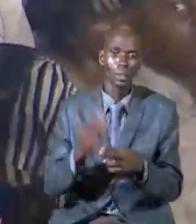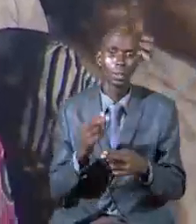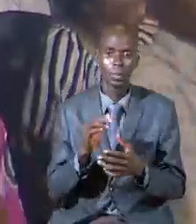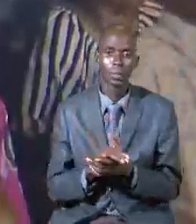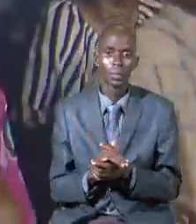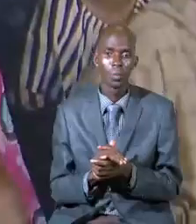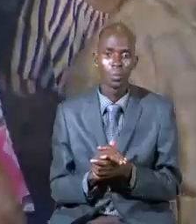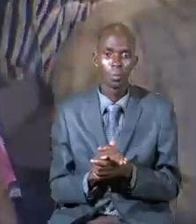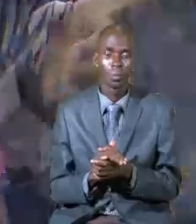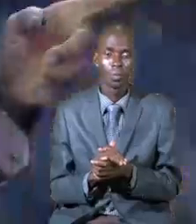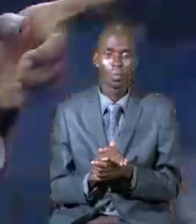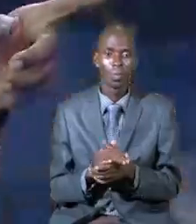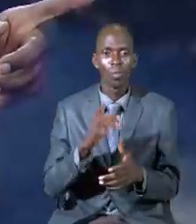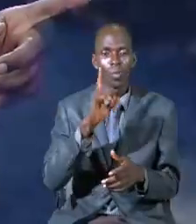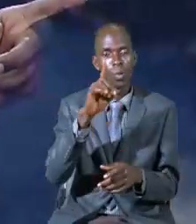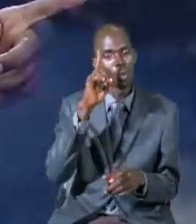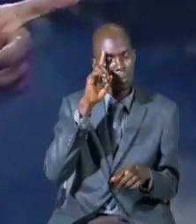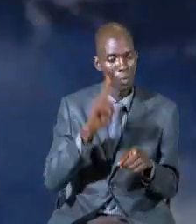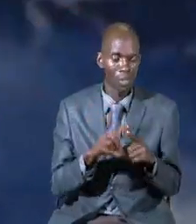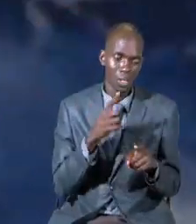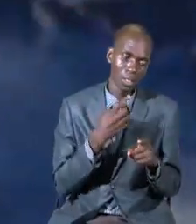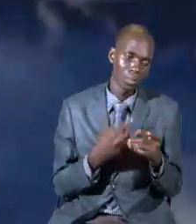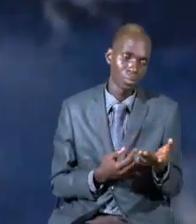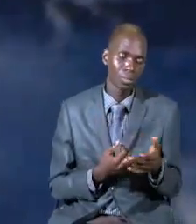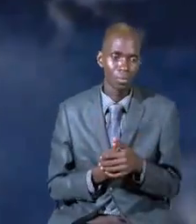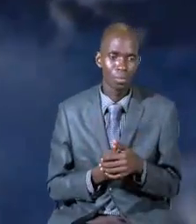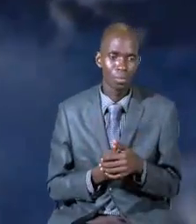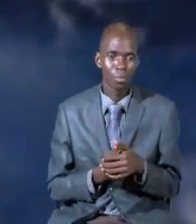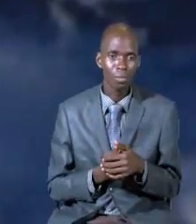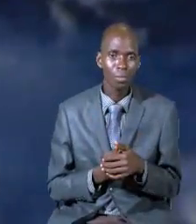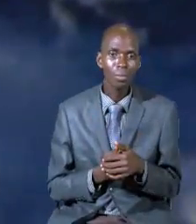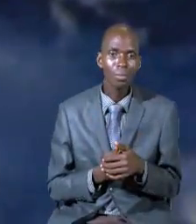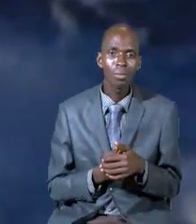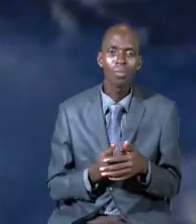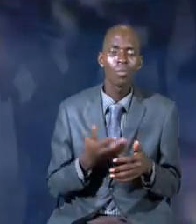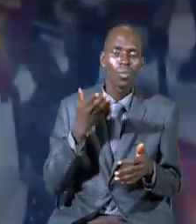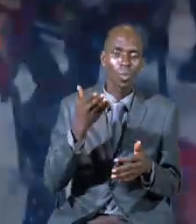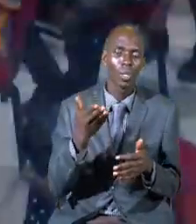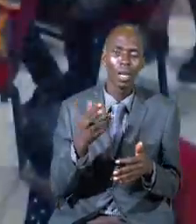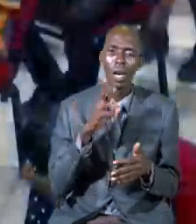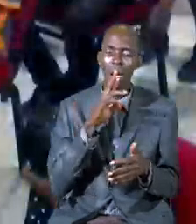The brothers said, there were 11 of them,